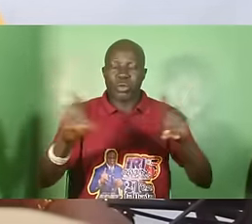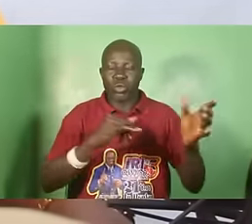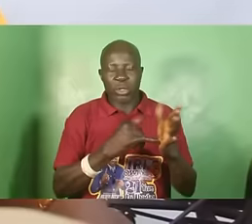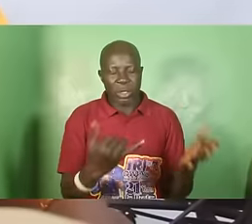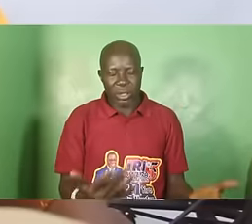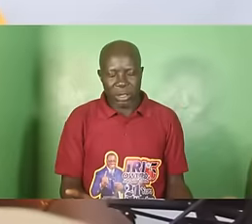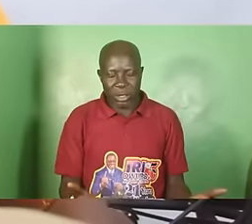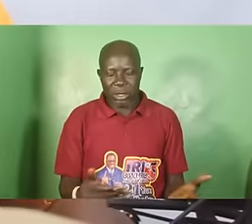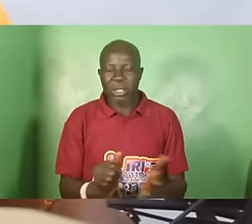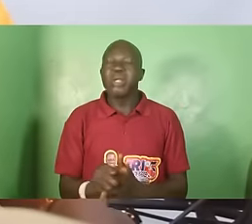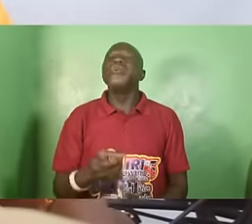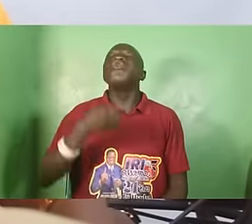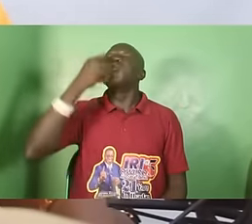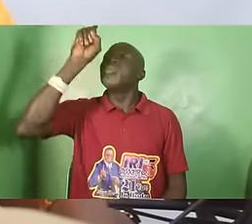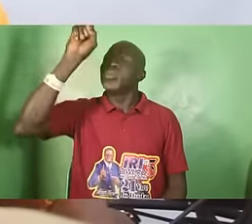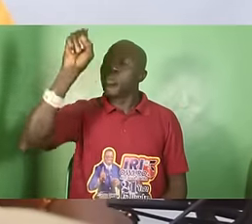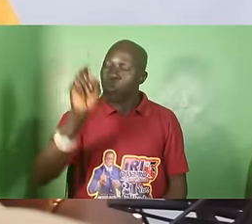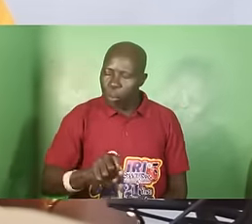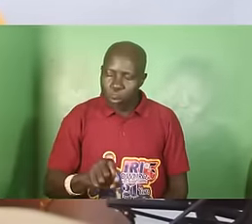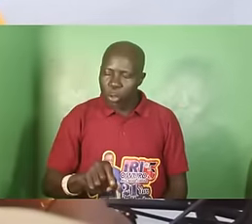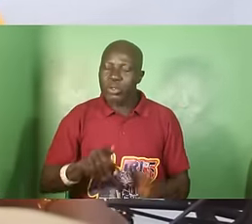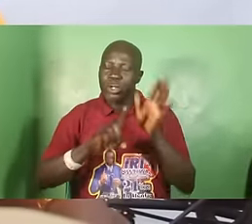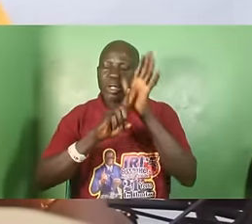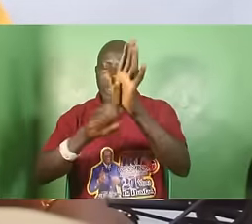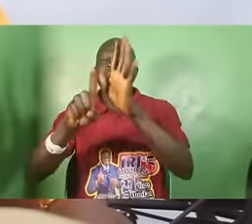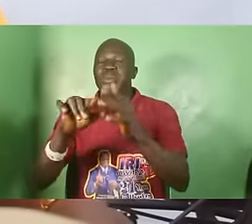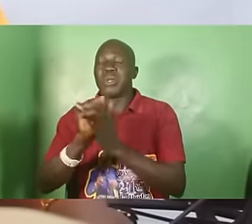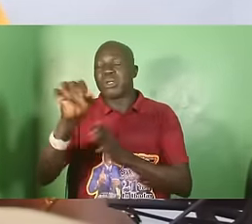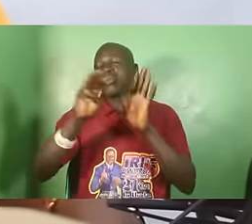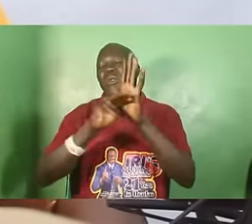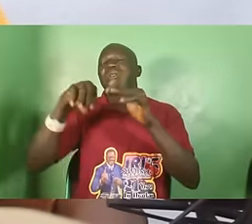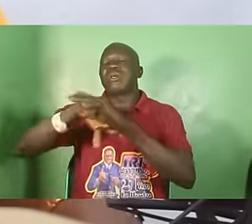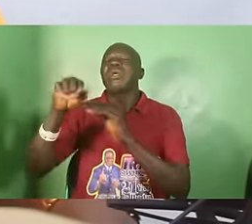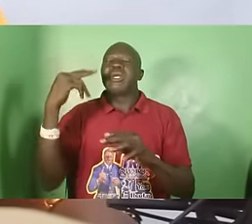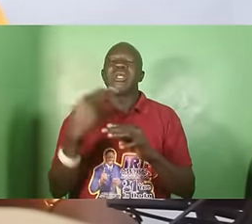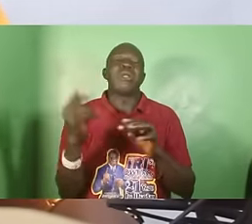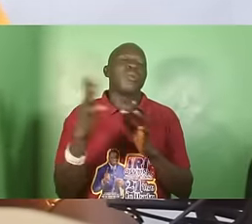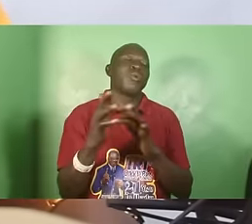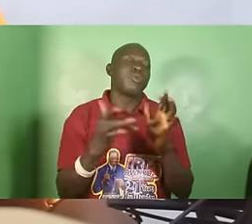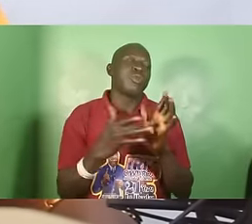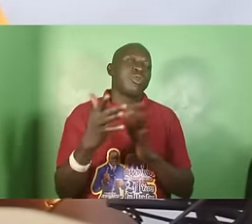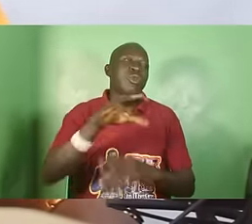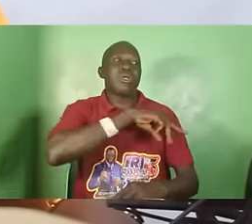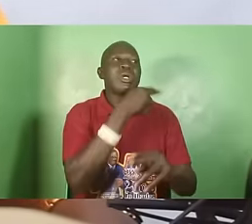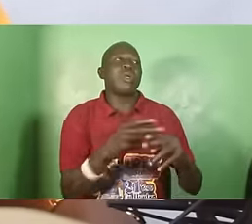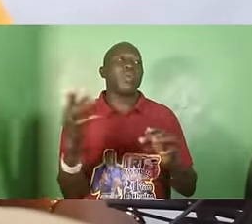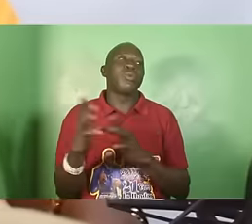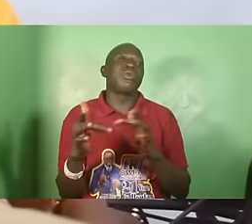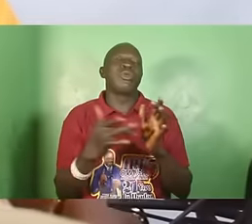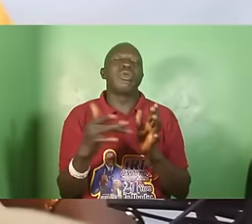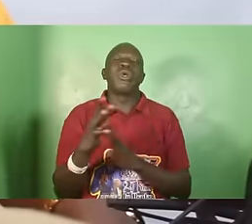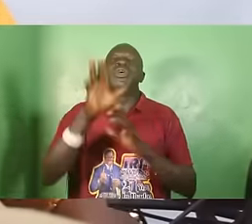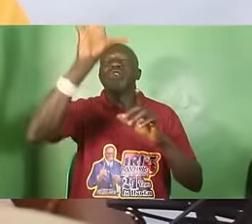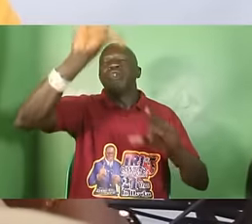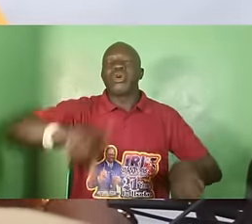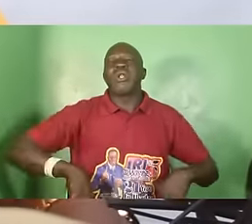And you do it. Ìdàdà ni kò rí ìfarahàn rẹ̀. It's something you see the manifestation. Lè bàdó gàsì. In the name of Jesus. Lórúkọ Jésù. In the name of Jesus. Ayé